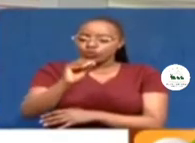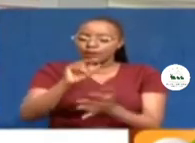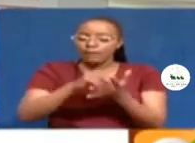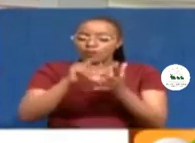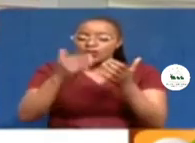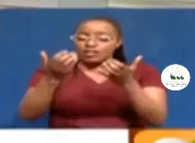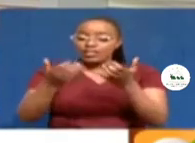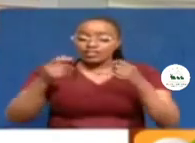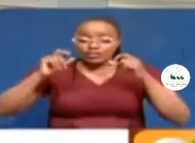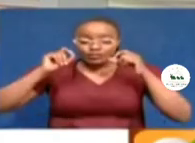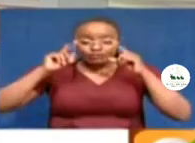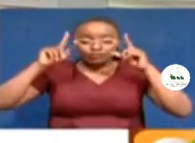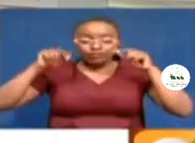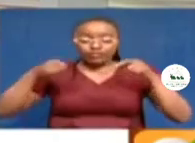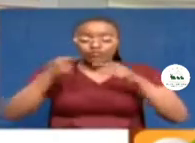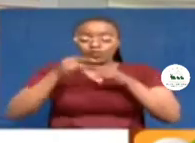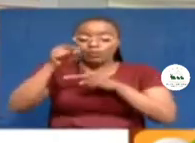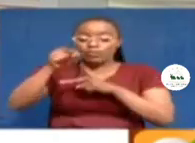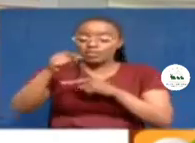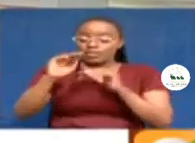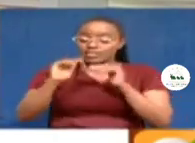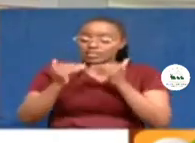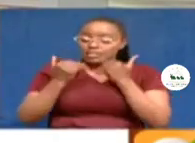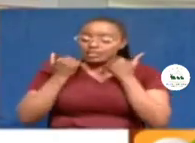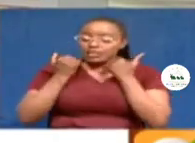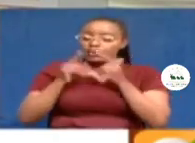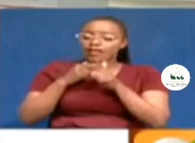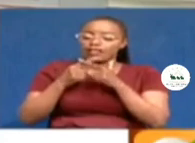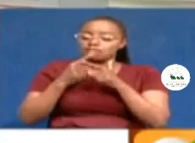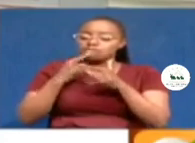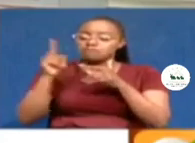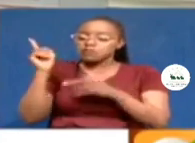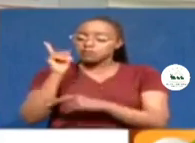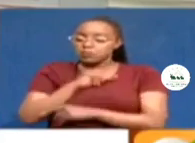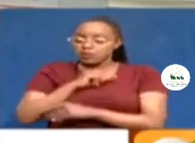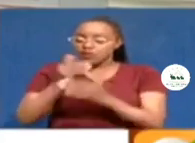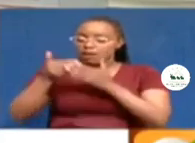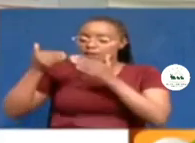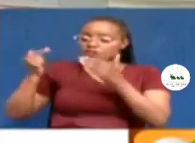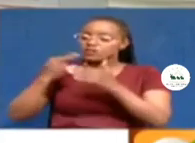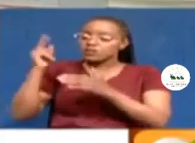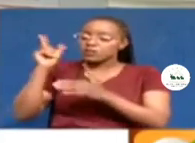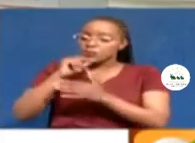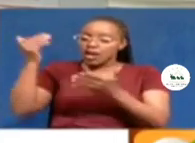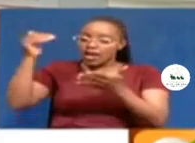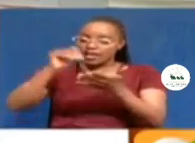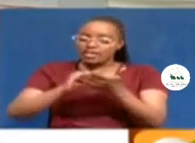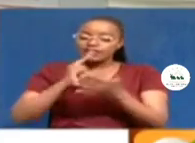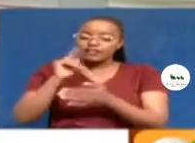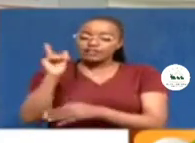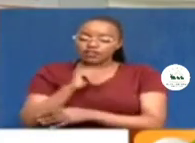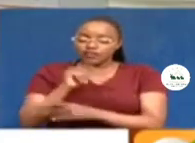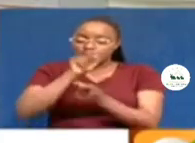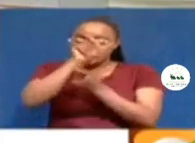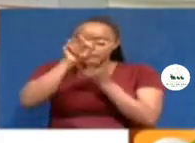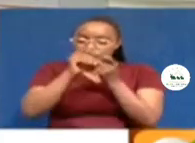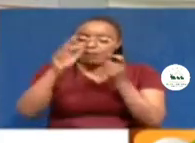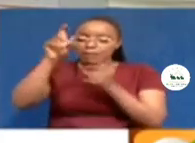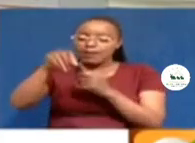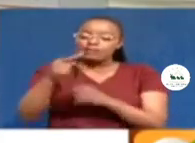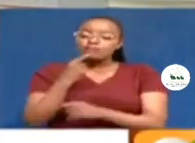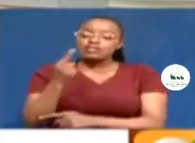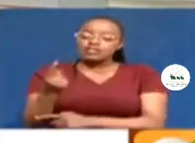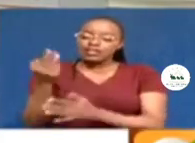We need to work ourselves from that slumber. And I've said before, I say it again, certain things must be